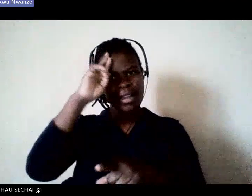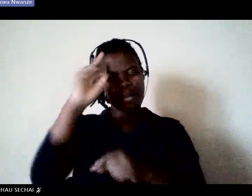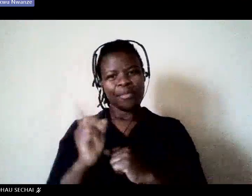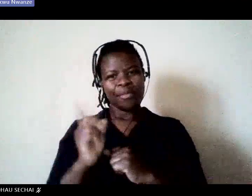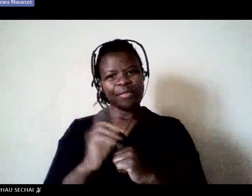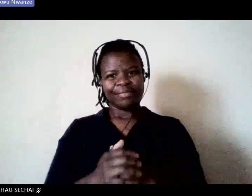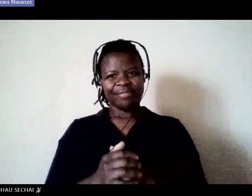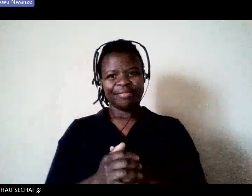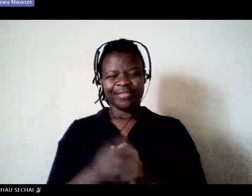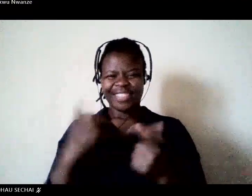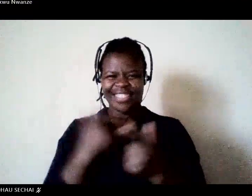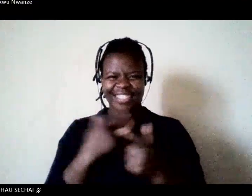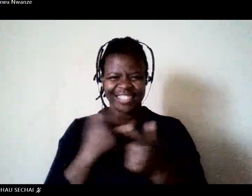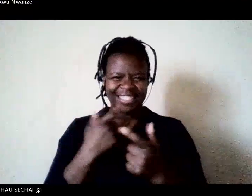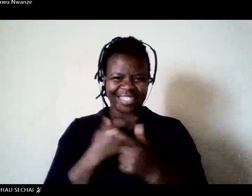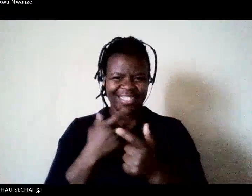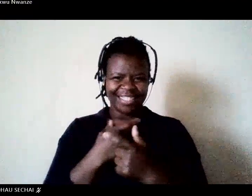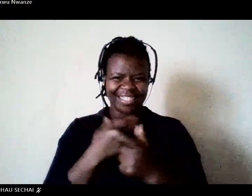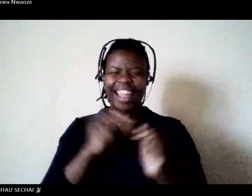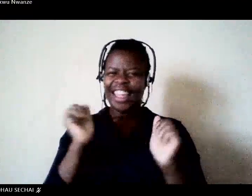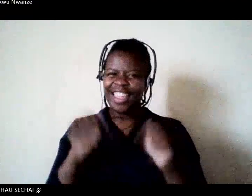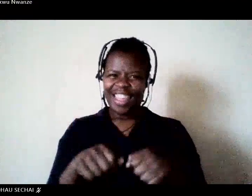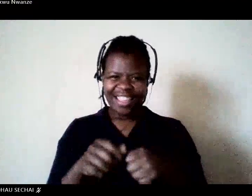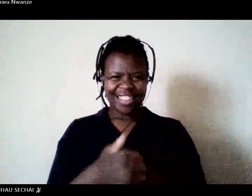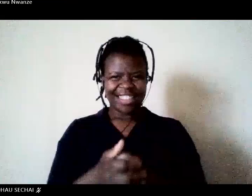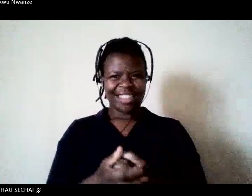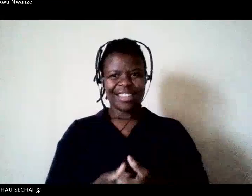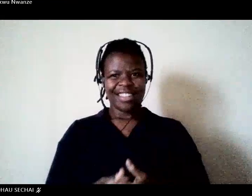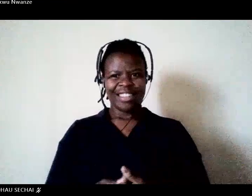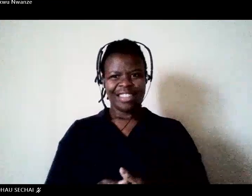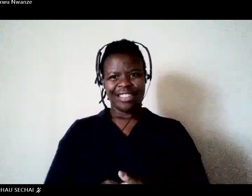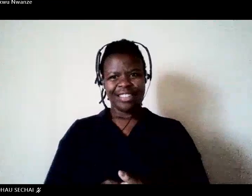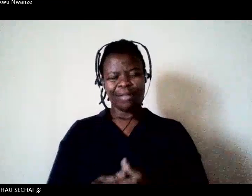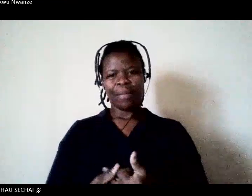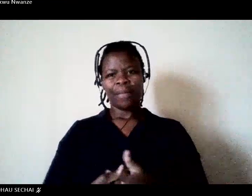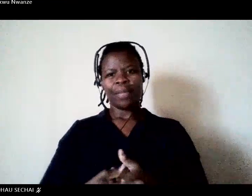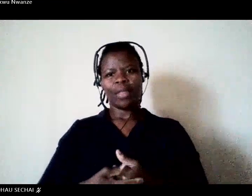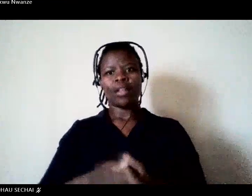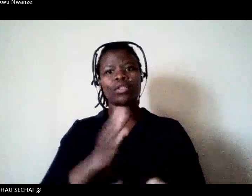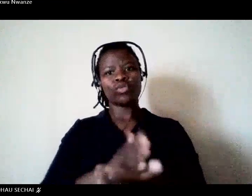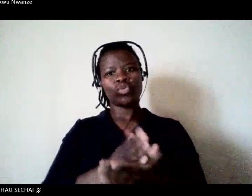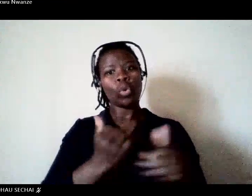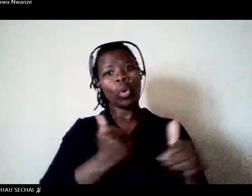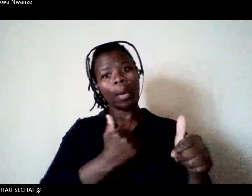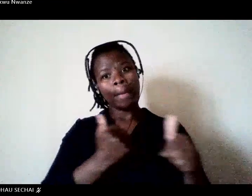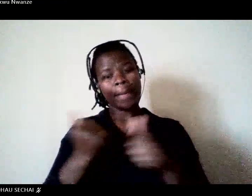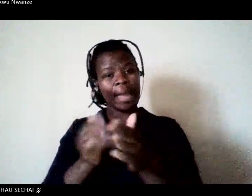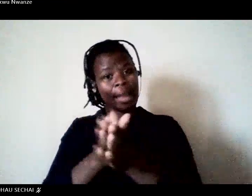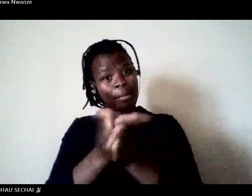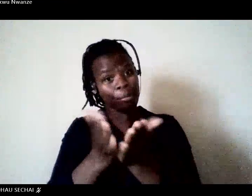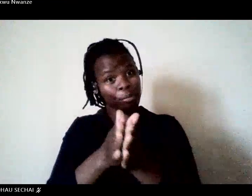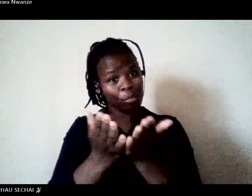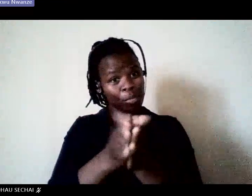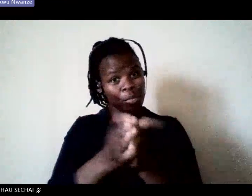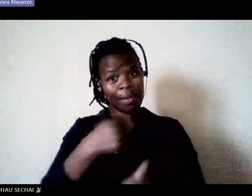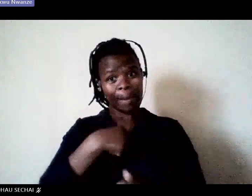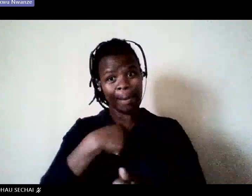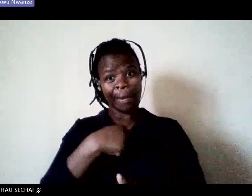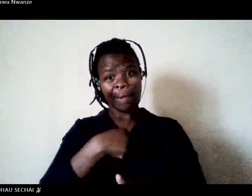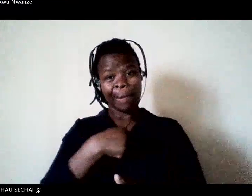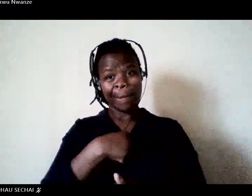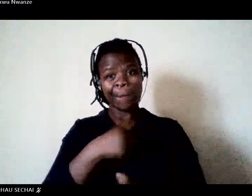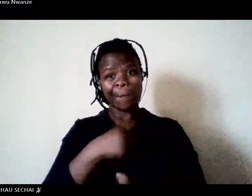So I'm left here having to go back to my books and actually just get my life together again. So